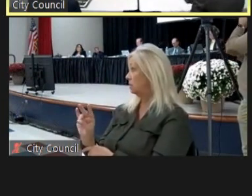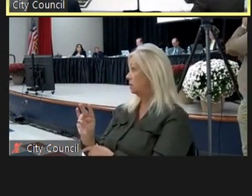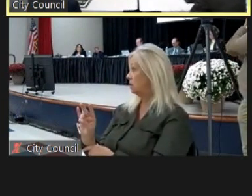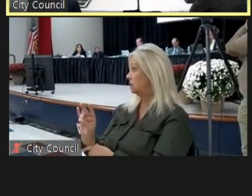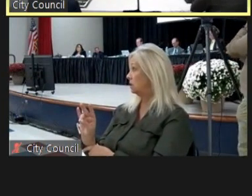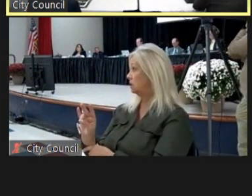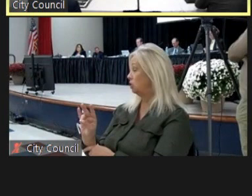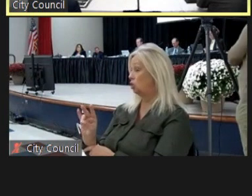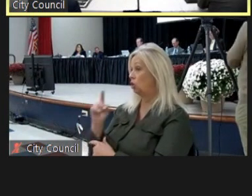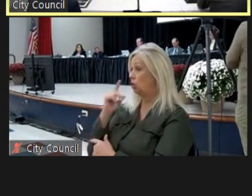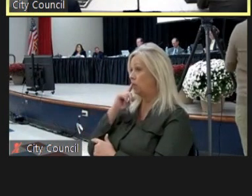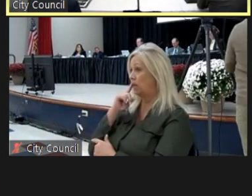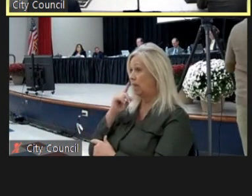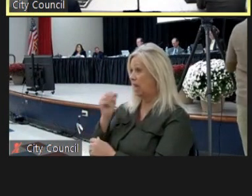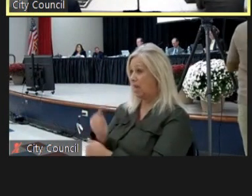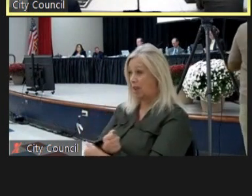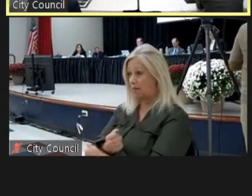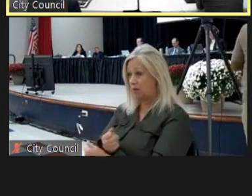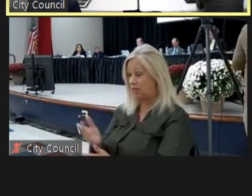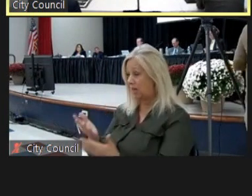when you think the hotel will be complete?